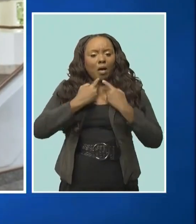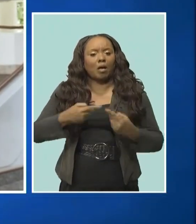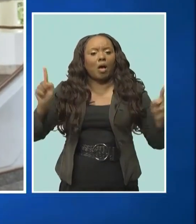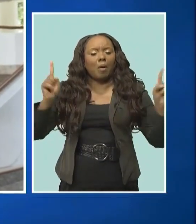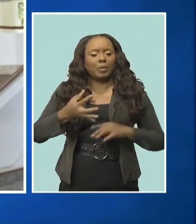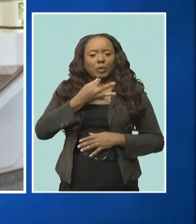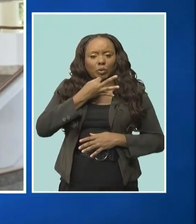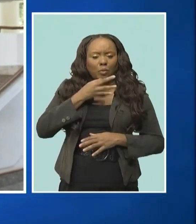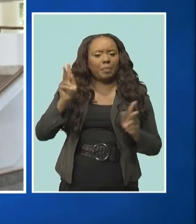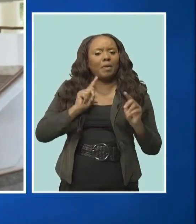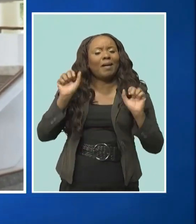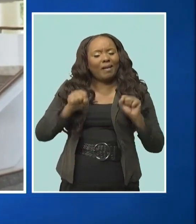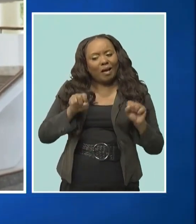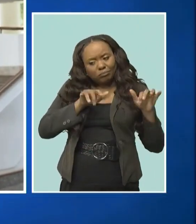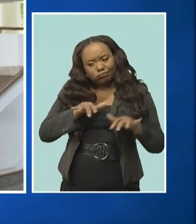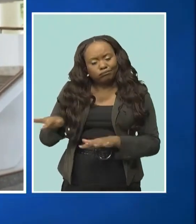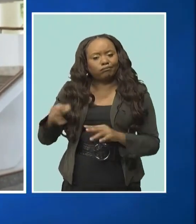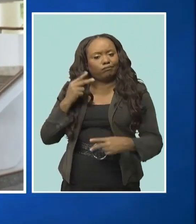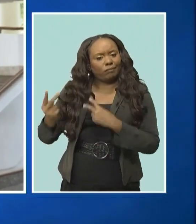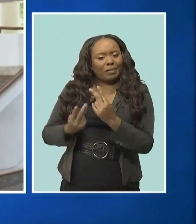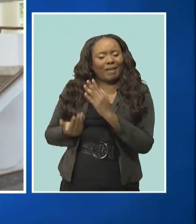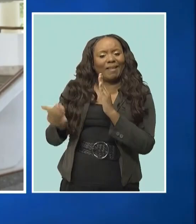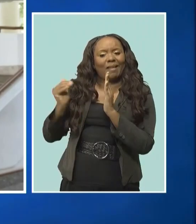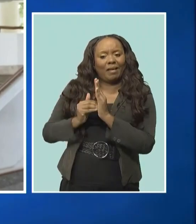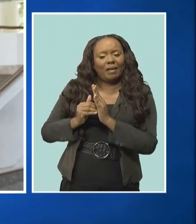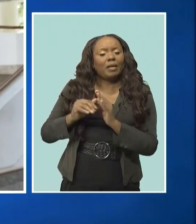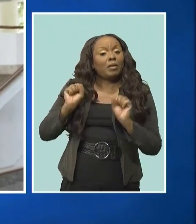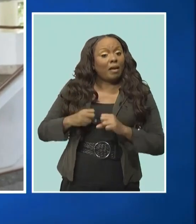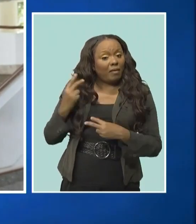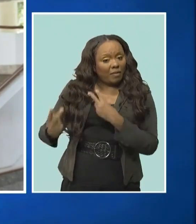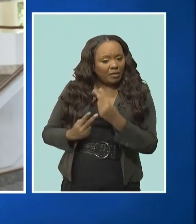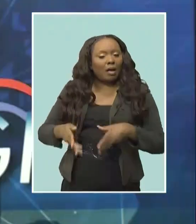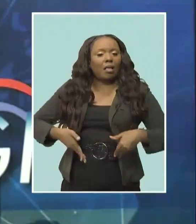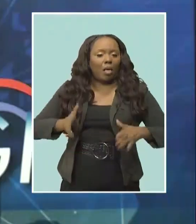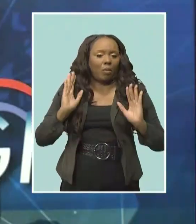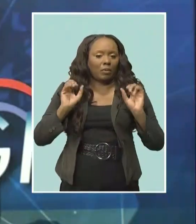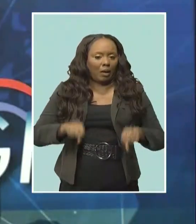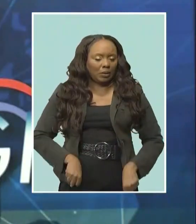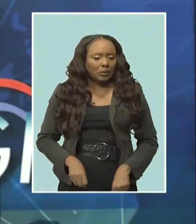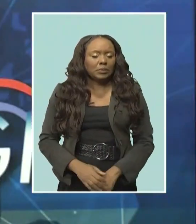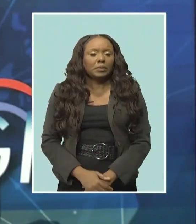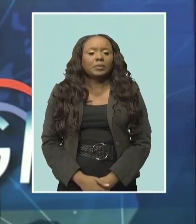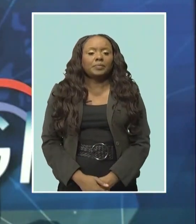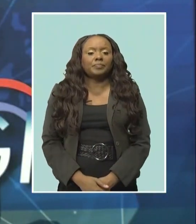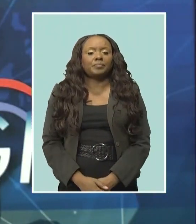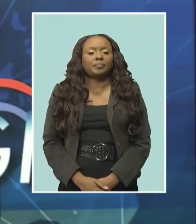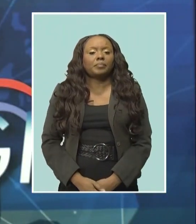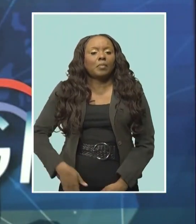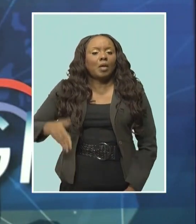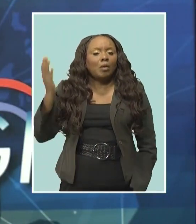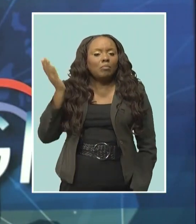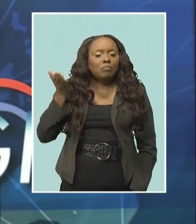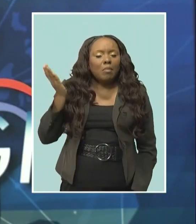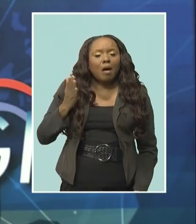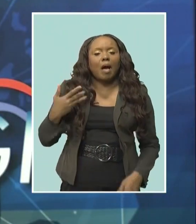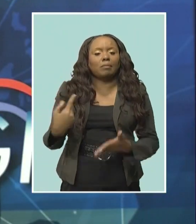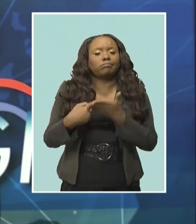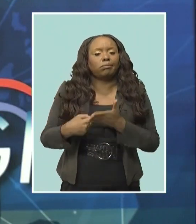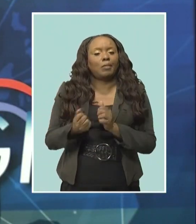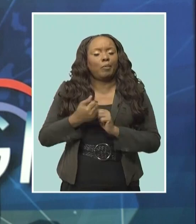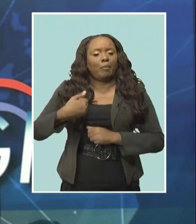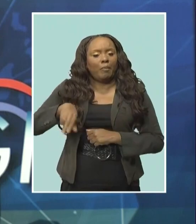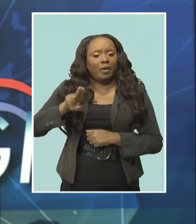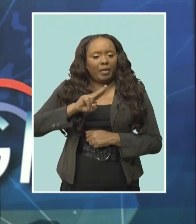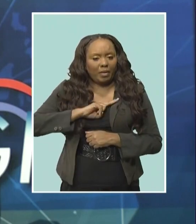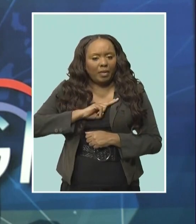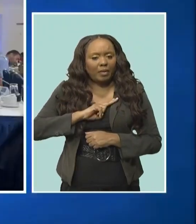shortly. But the wards visitors are allowed. Dr. George spoke exclusively to CBC News